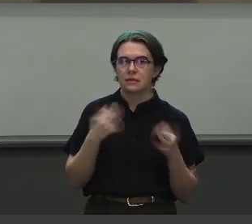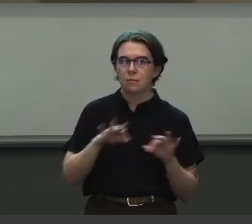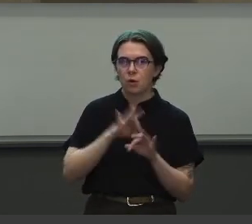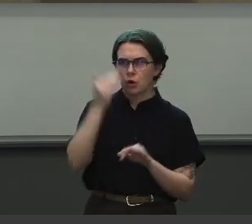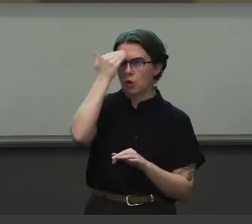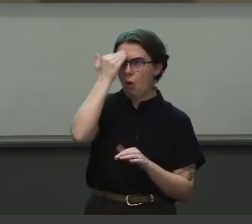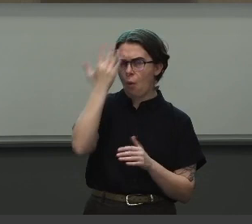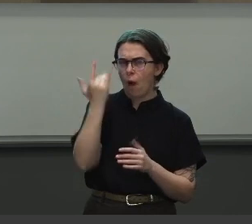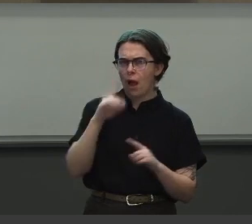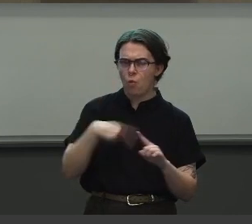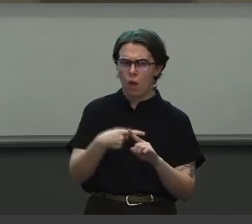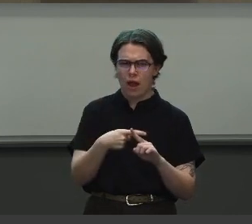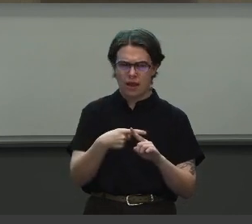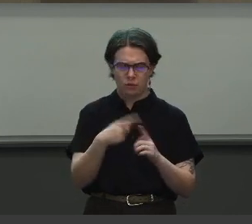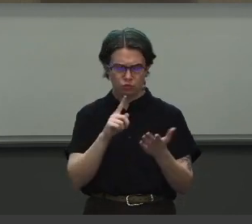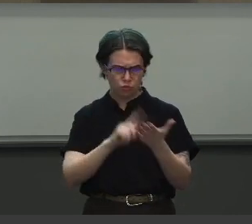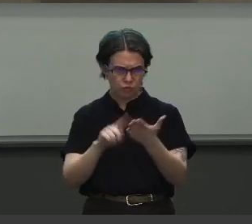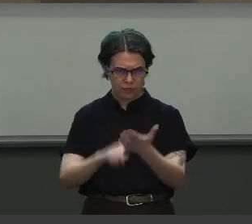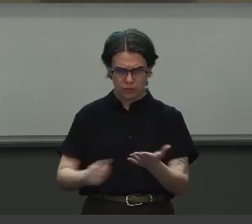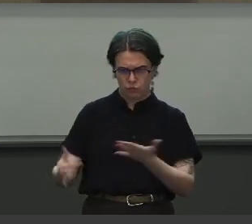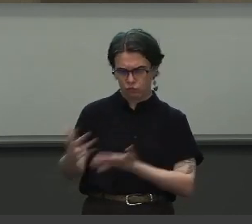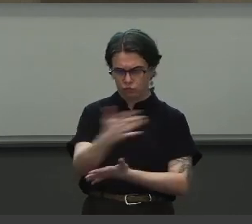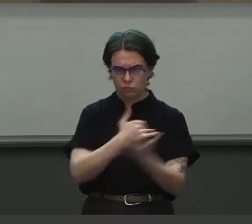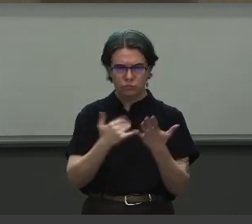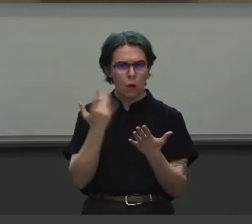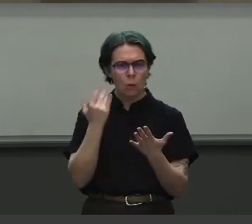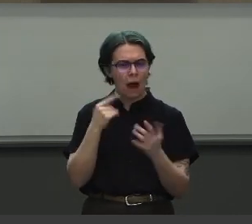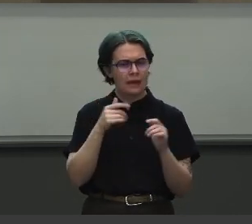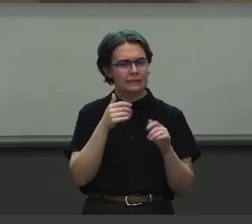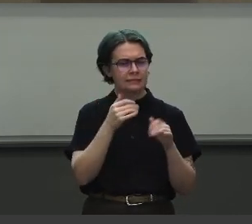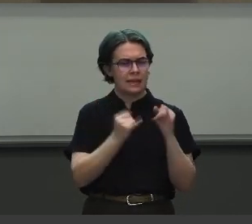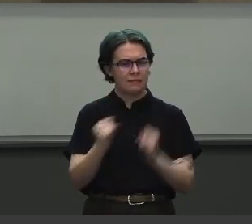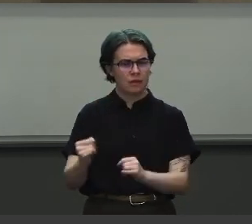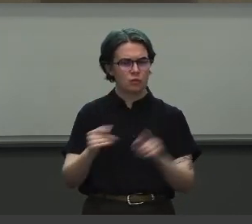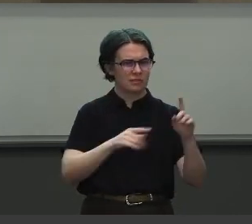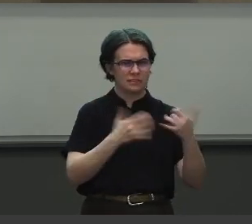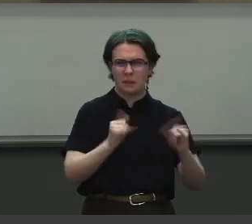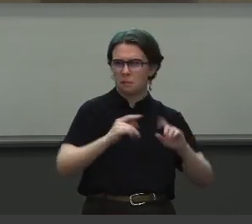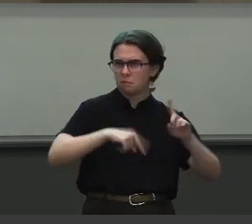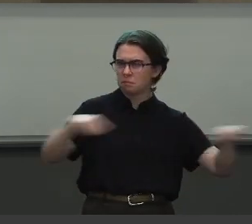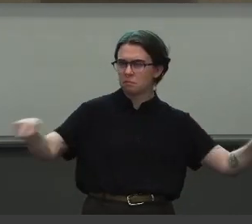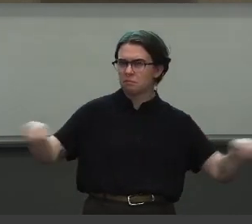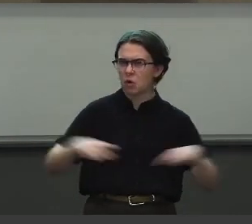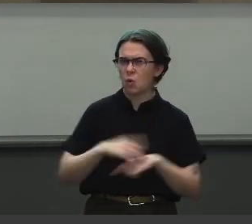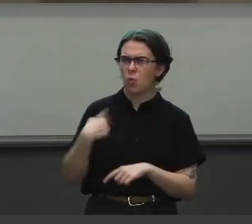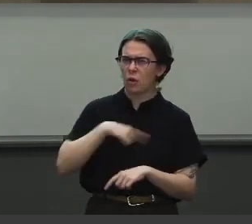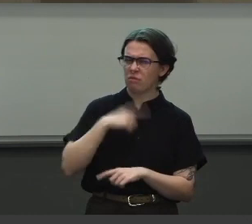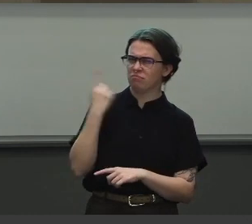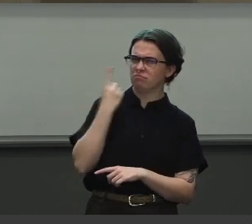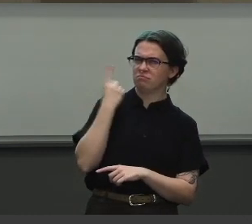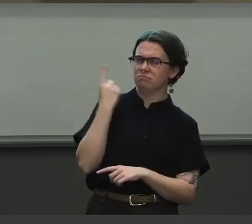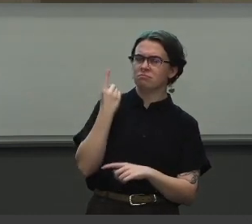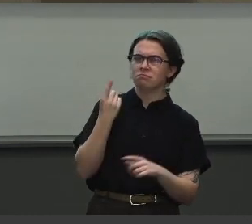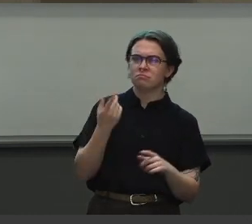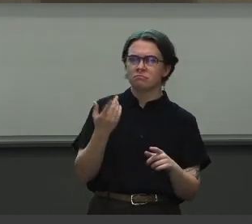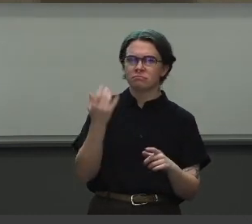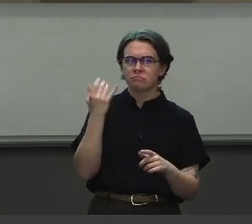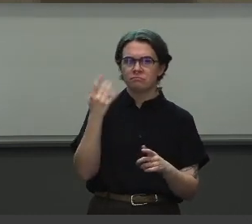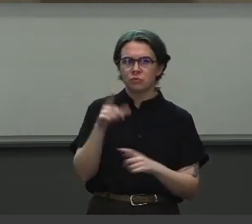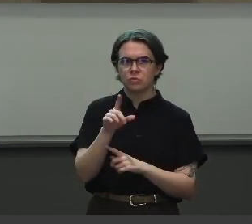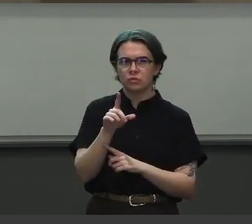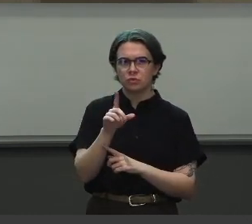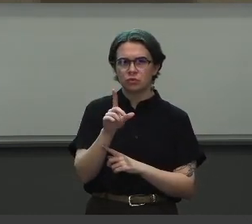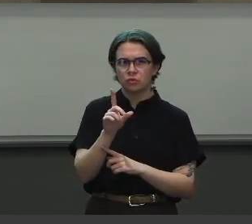individuals. It's insane to think that we'd bring in 20 autistic people and they would all perform the same, knowing the